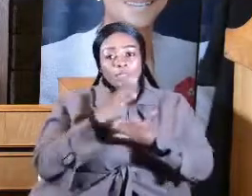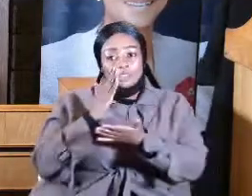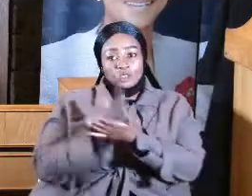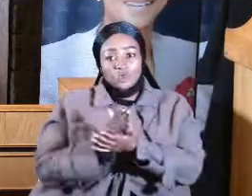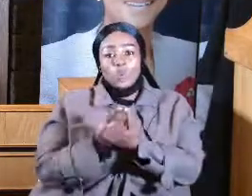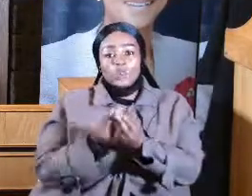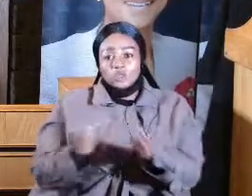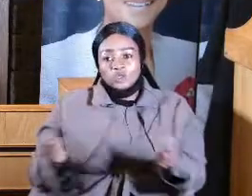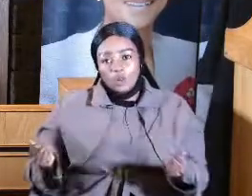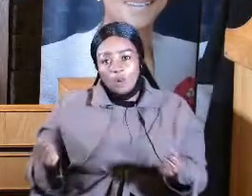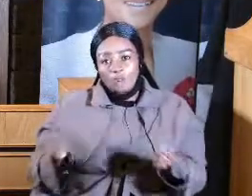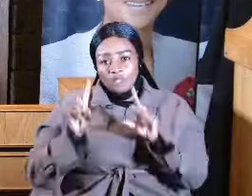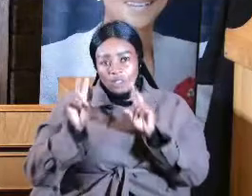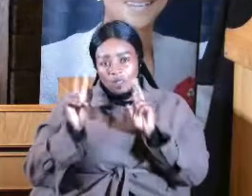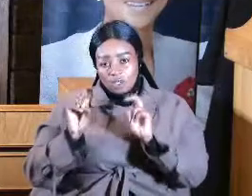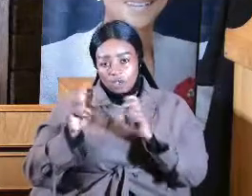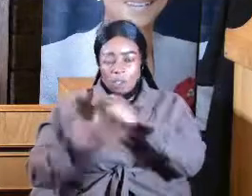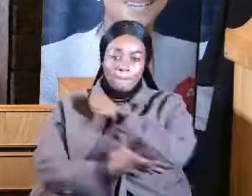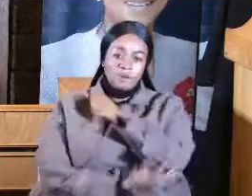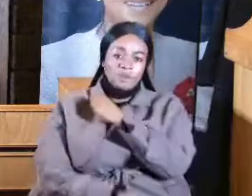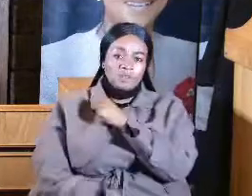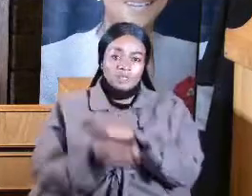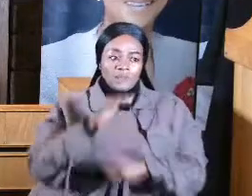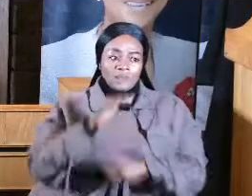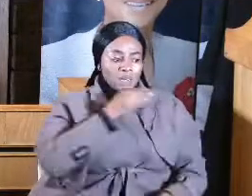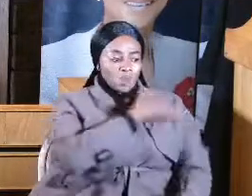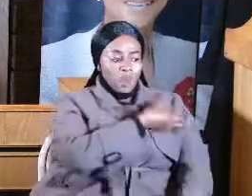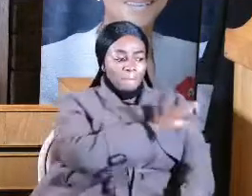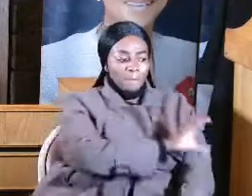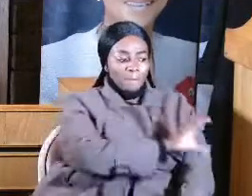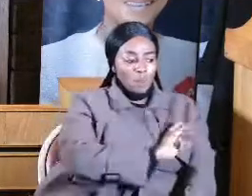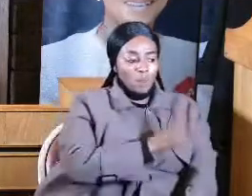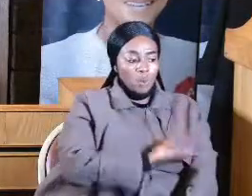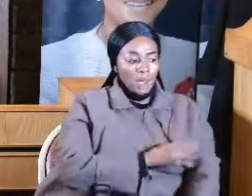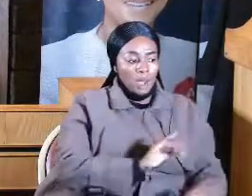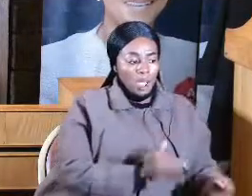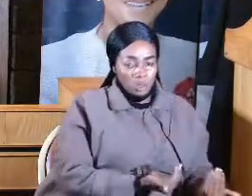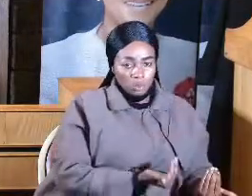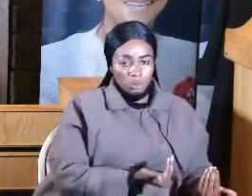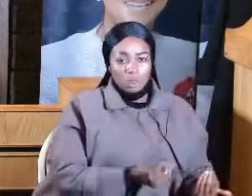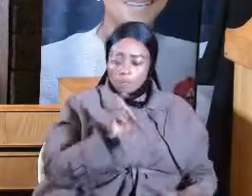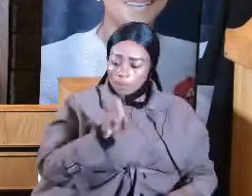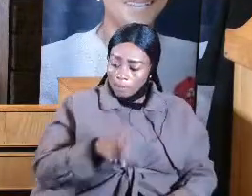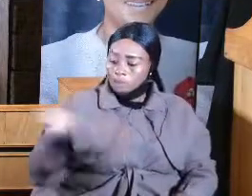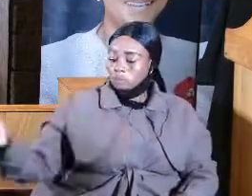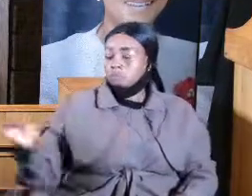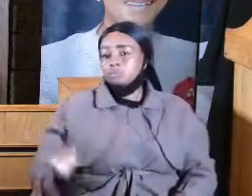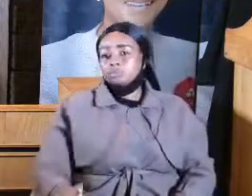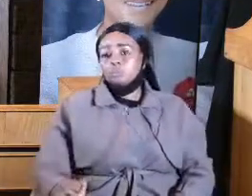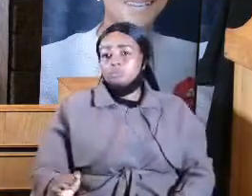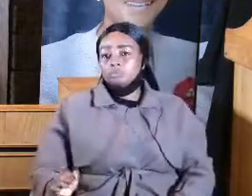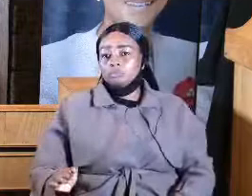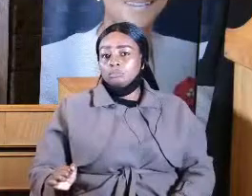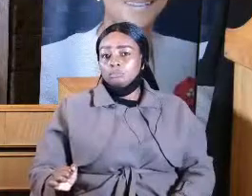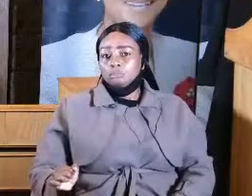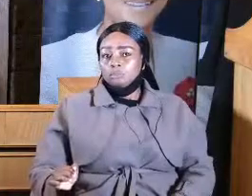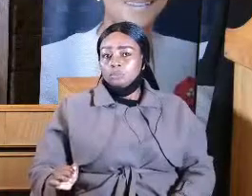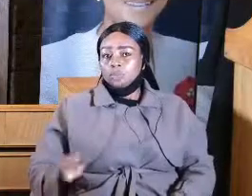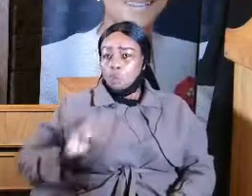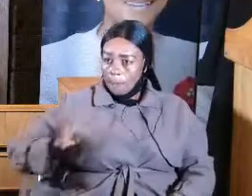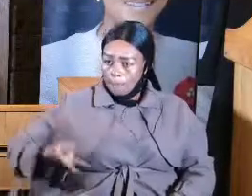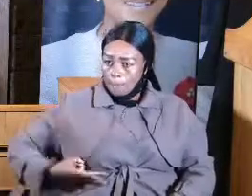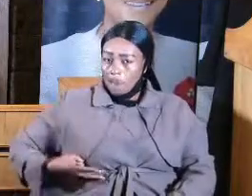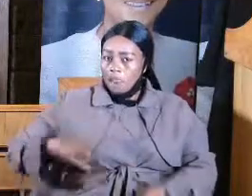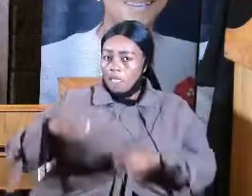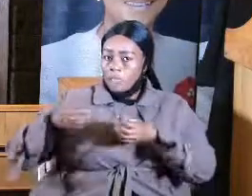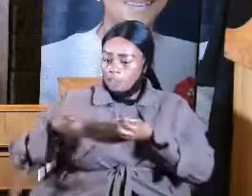the issues of poverty. How can we empower these women? Place women as leaders and give them decision-making roles.